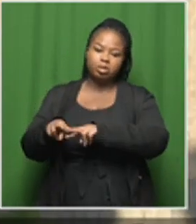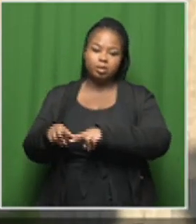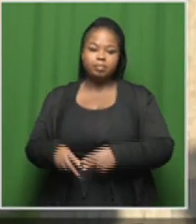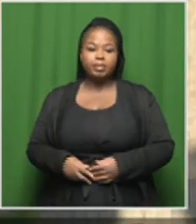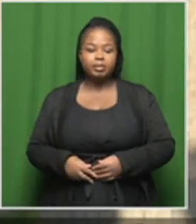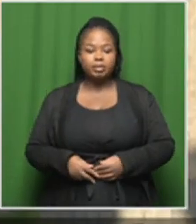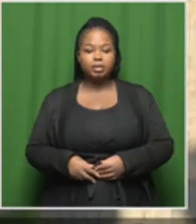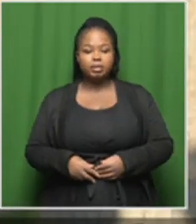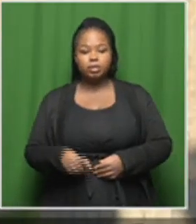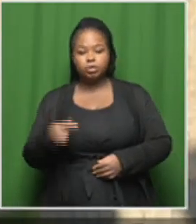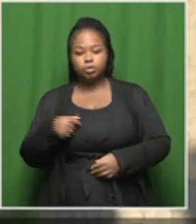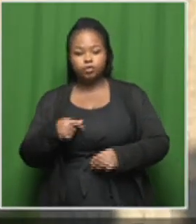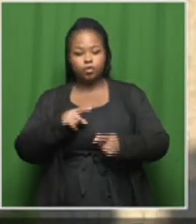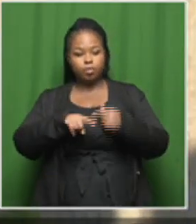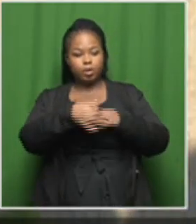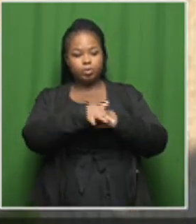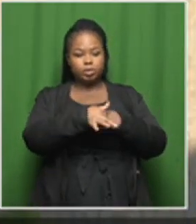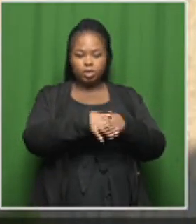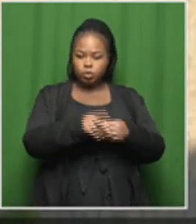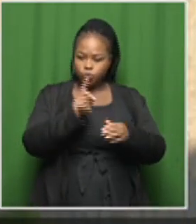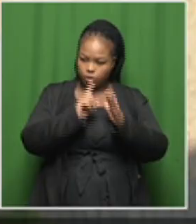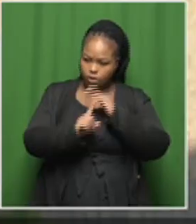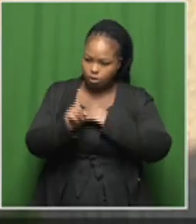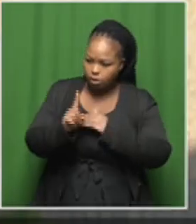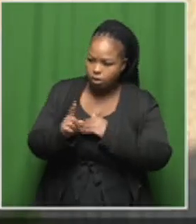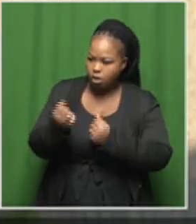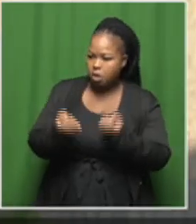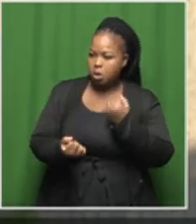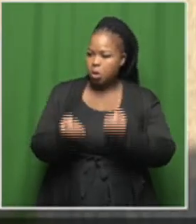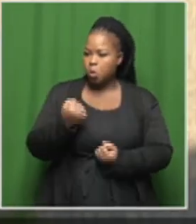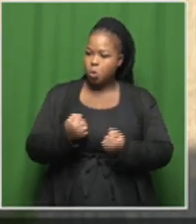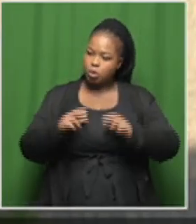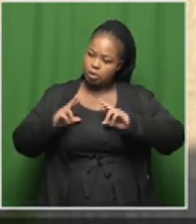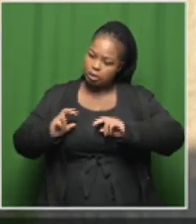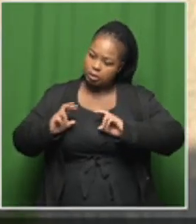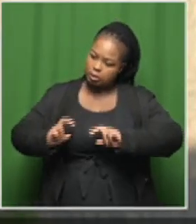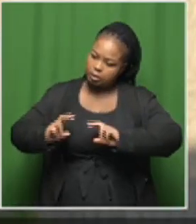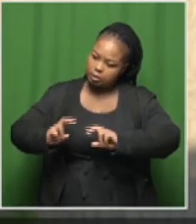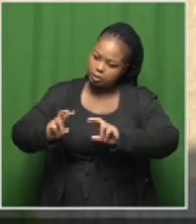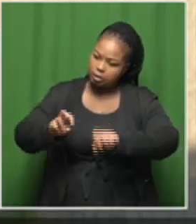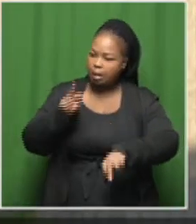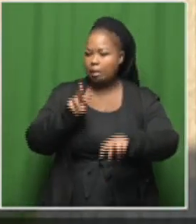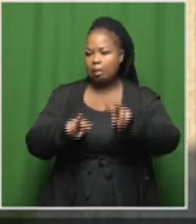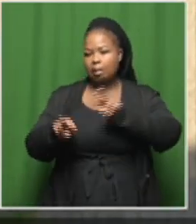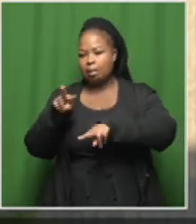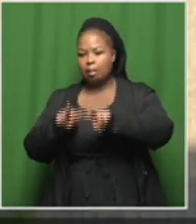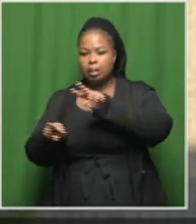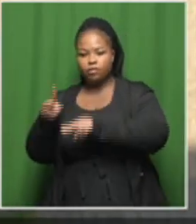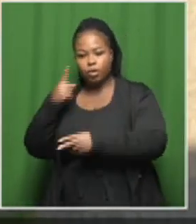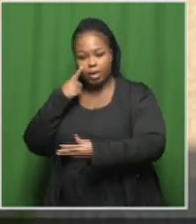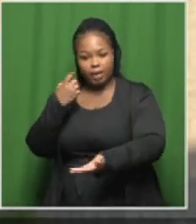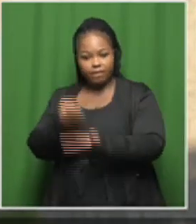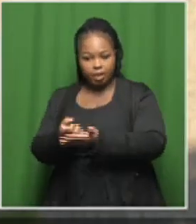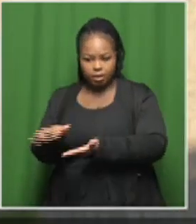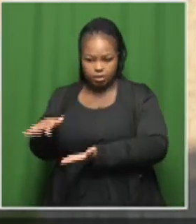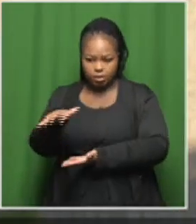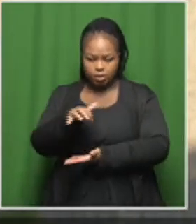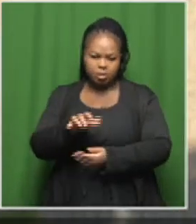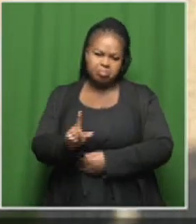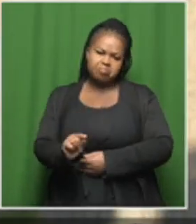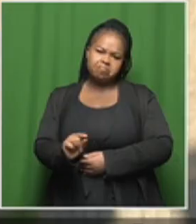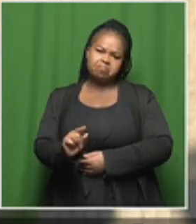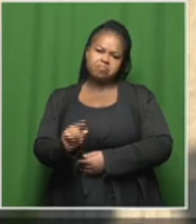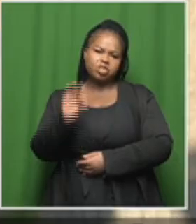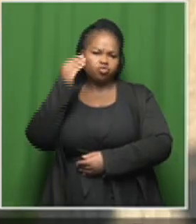and see exactly how the courts go about looking at these scenes and the evidence that they gather was very